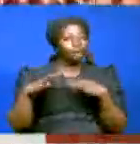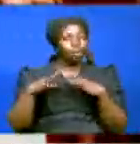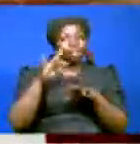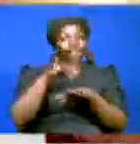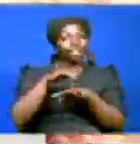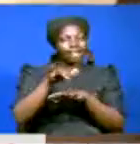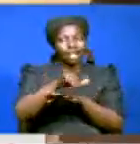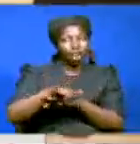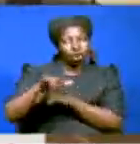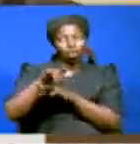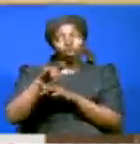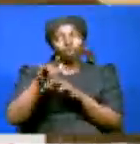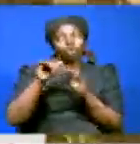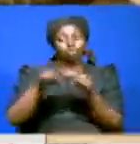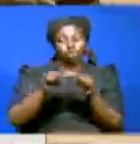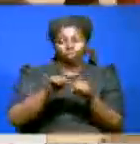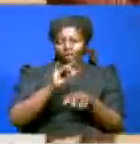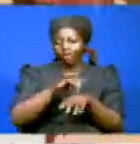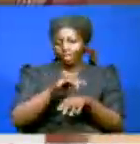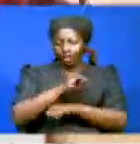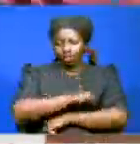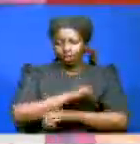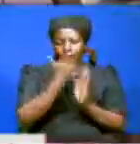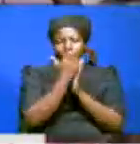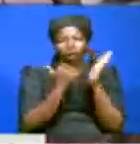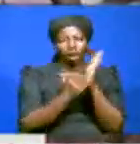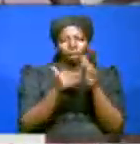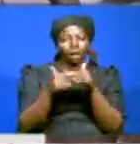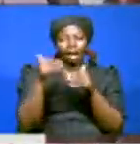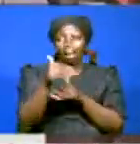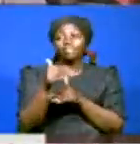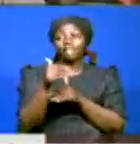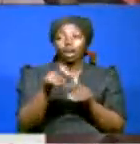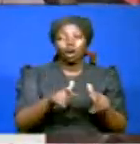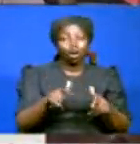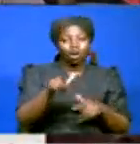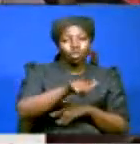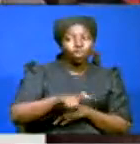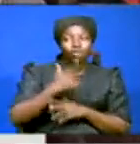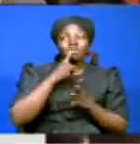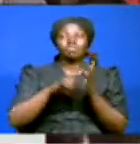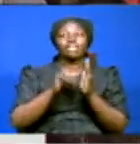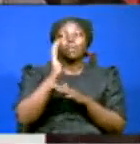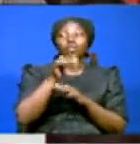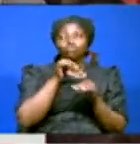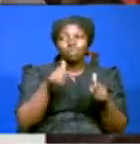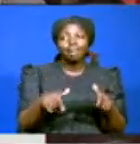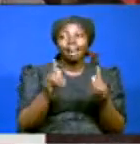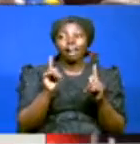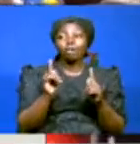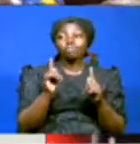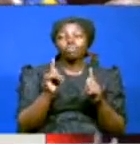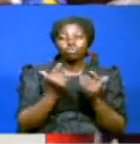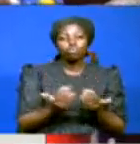now likely to affect the school calendar after locals vowed not to allow the resumption of school if the situation is not